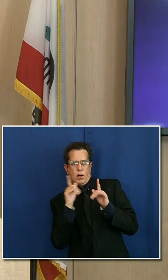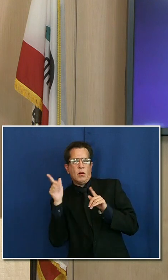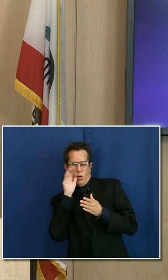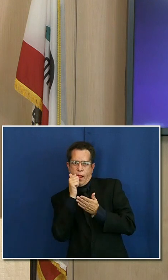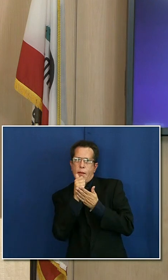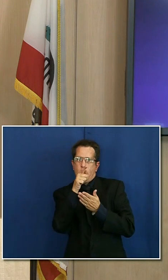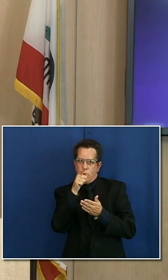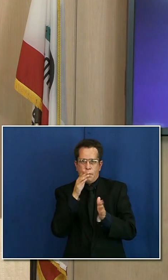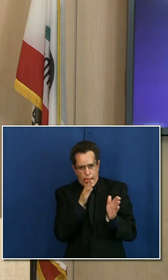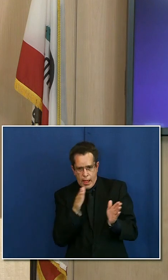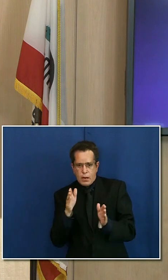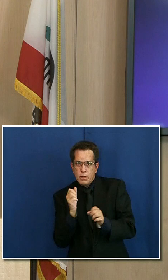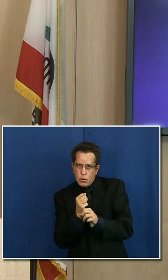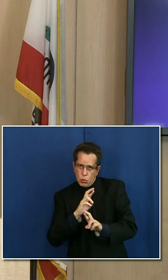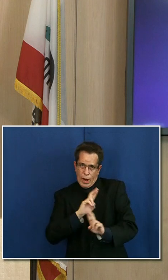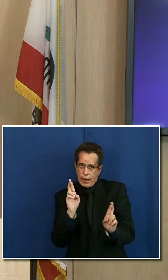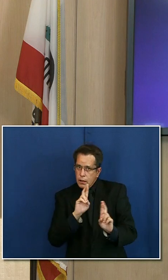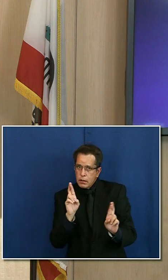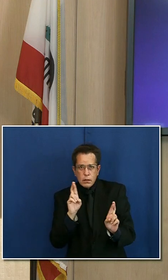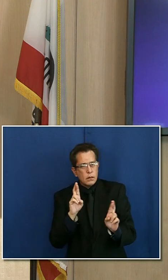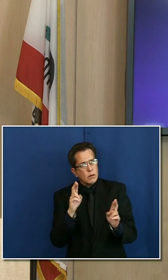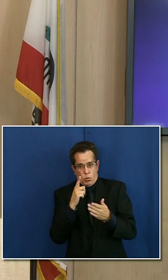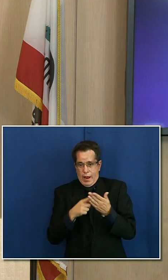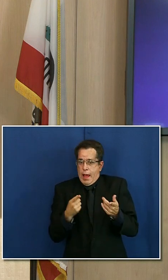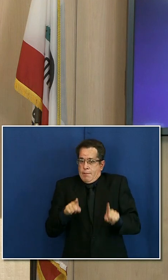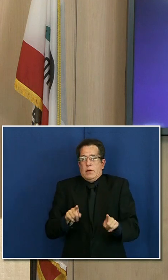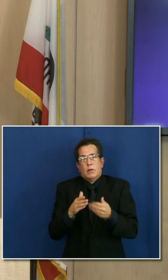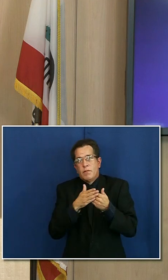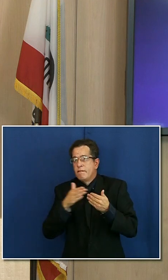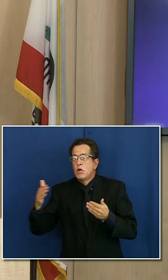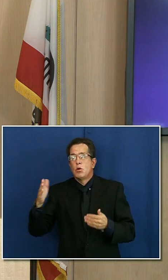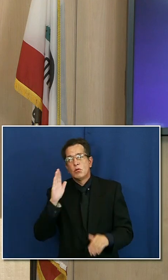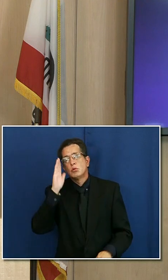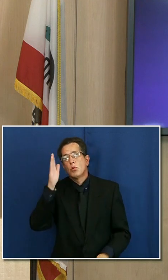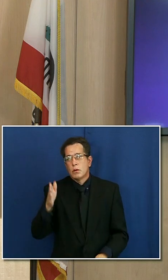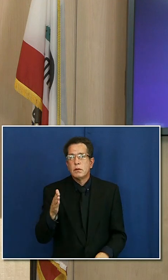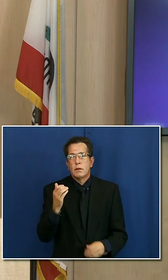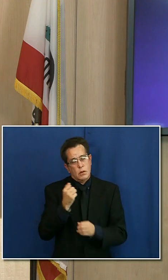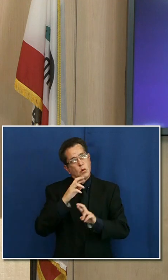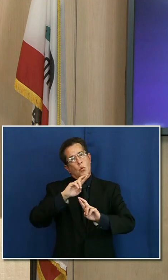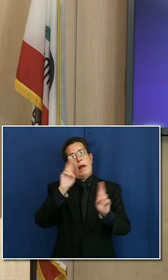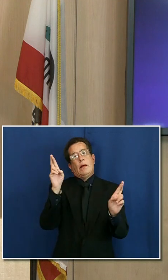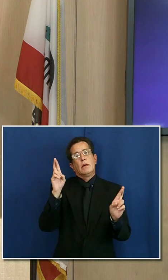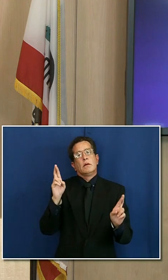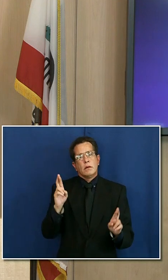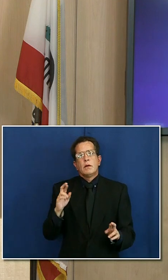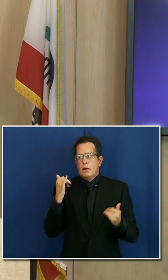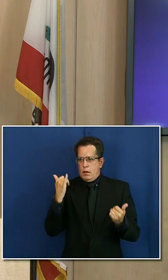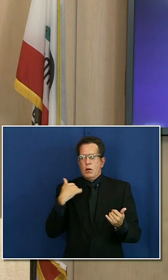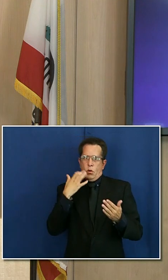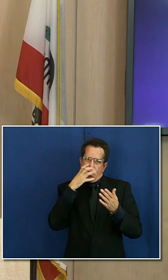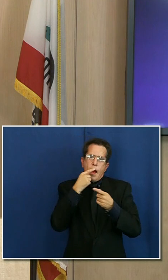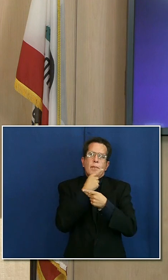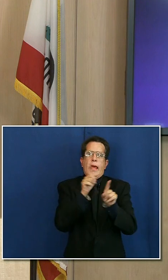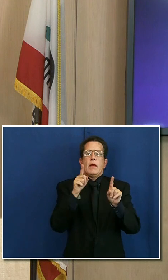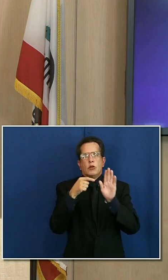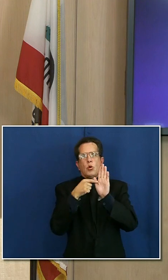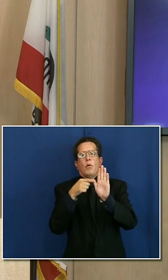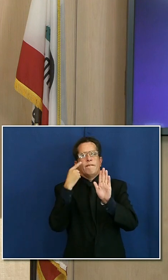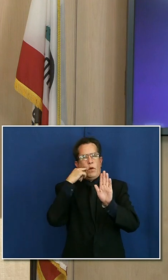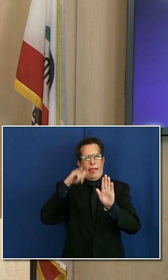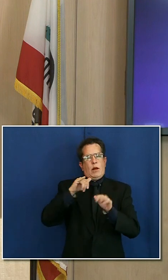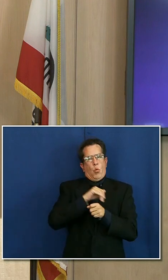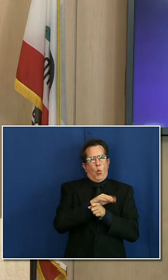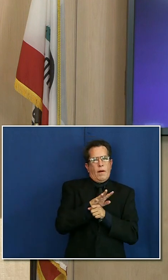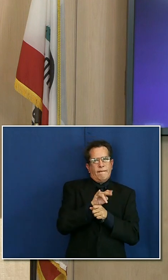and remain vigilant for whatever comes our way. With that, we're going to move into our regular update on the coronavirus. I